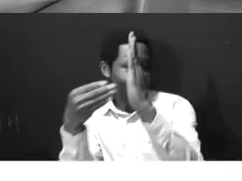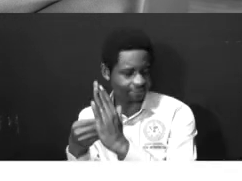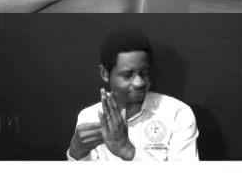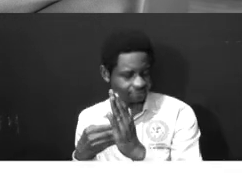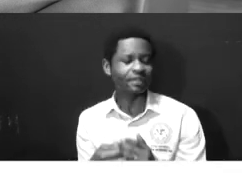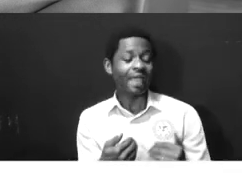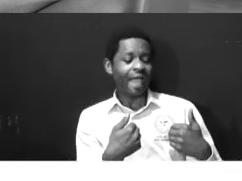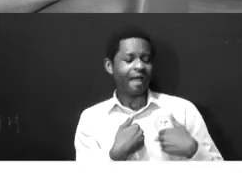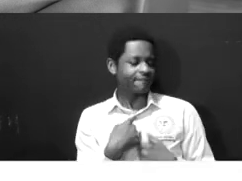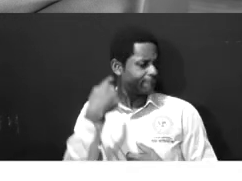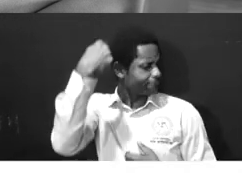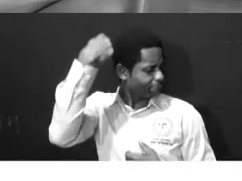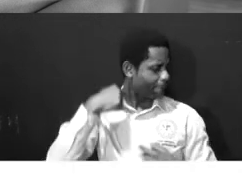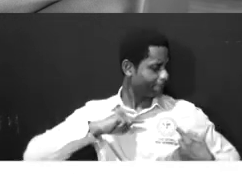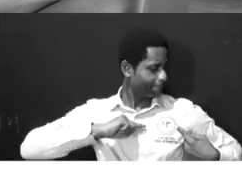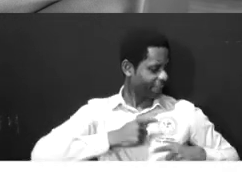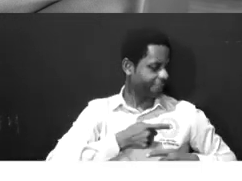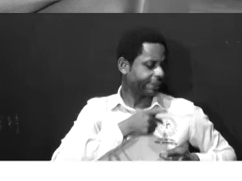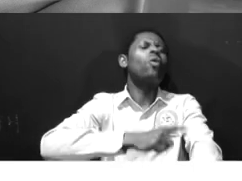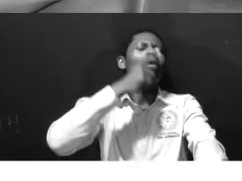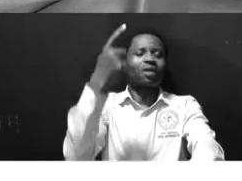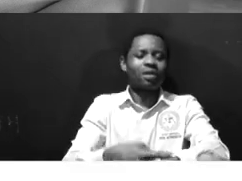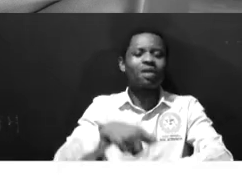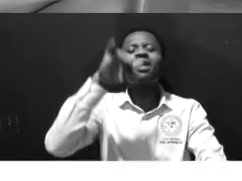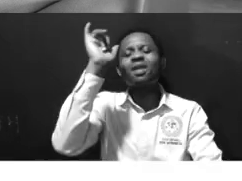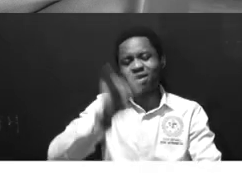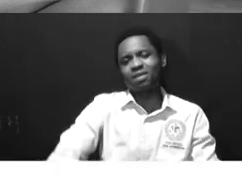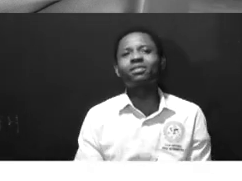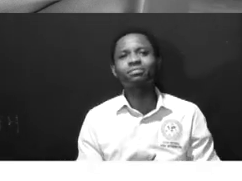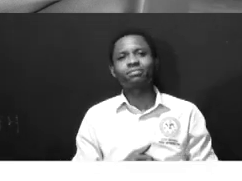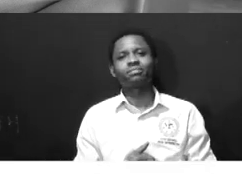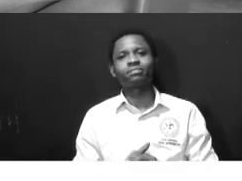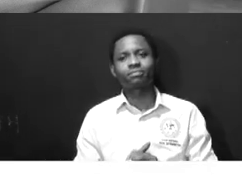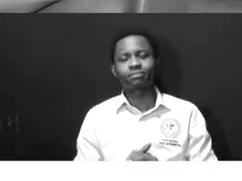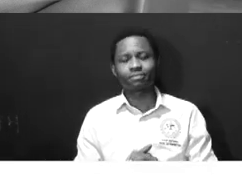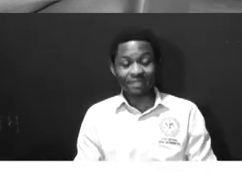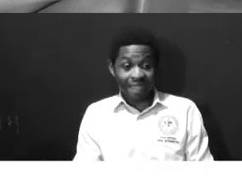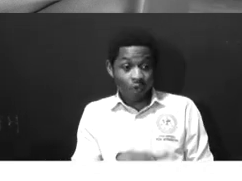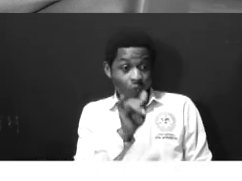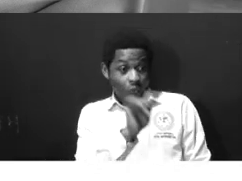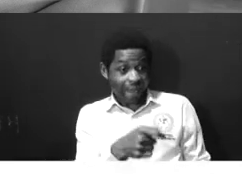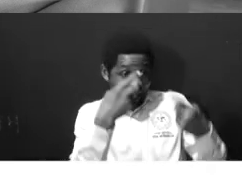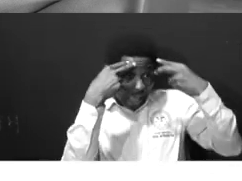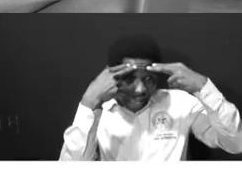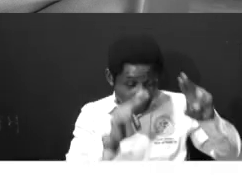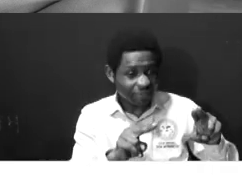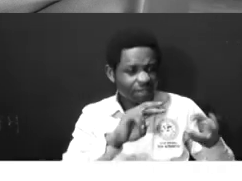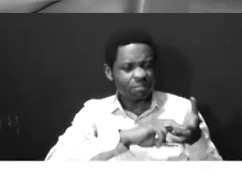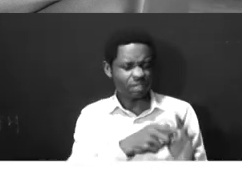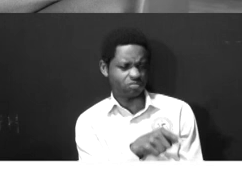isan se ye se waye boni bi anase boni awaye opoti ntia. At that point we say you are bitter. E du ho no mu a nyaye kan